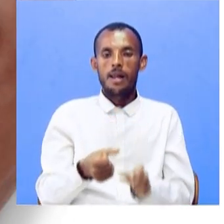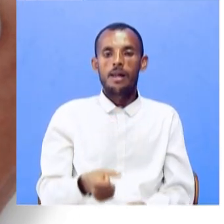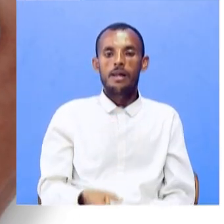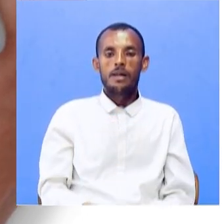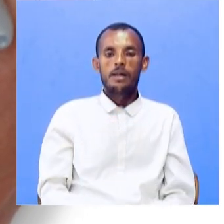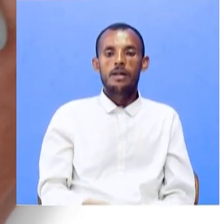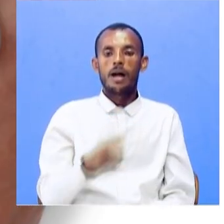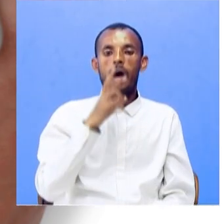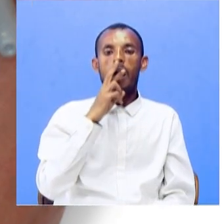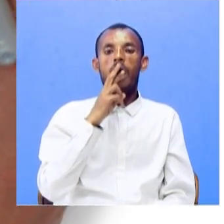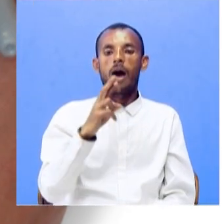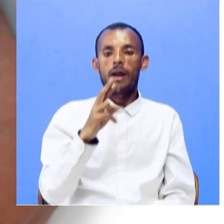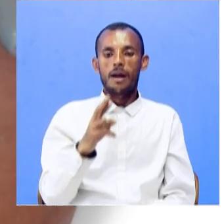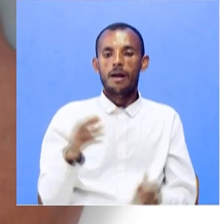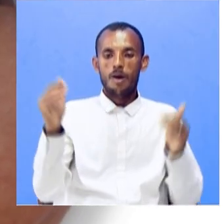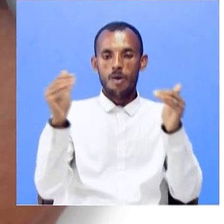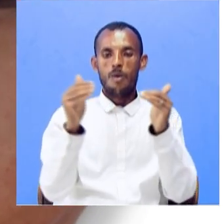are congruent.